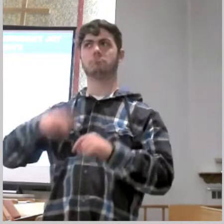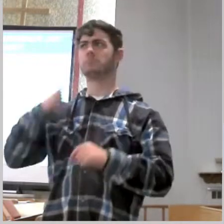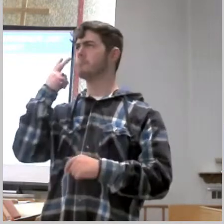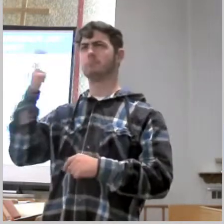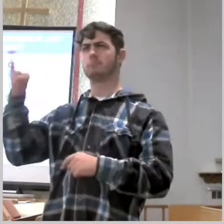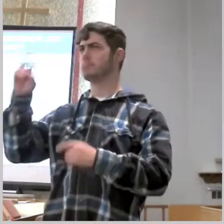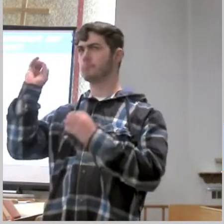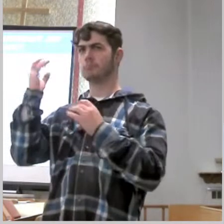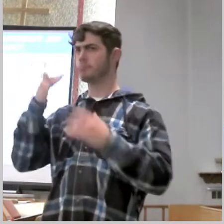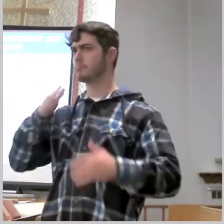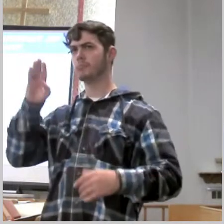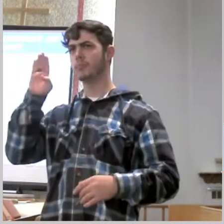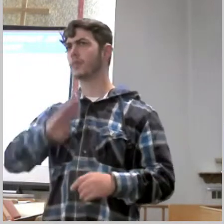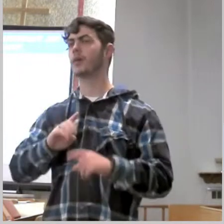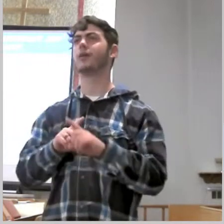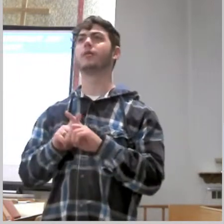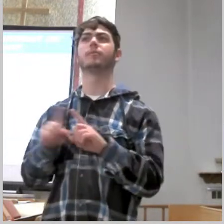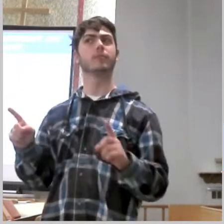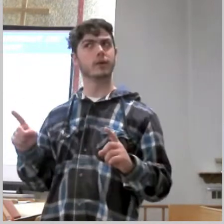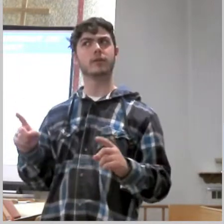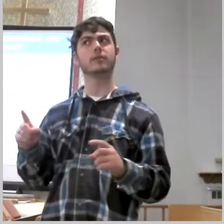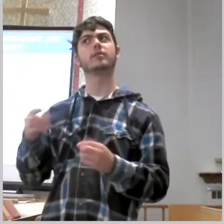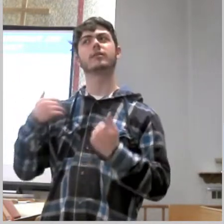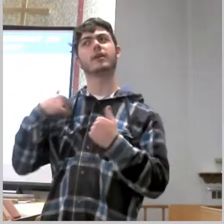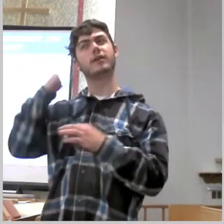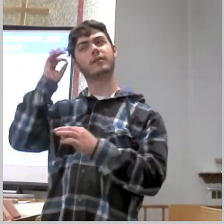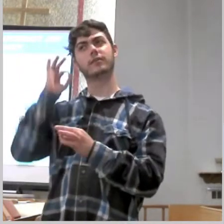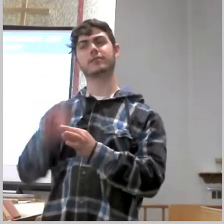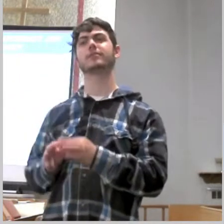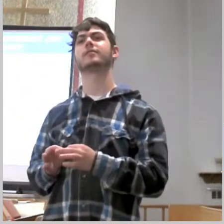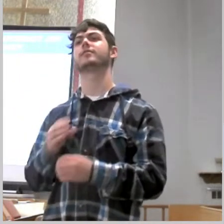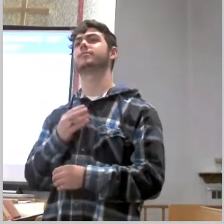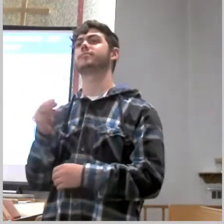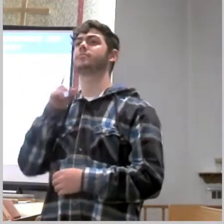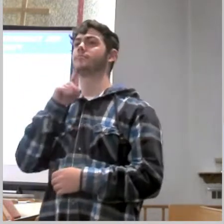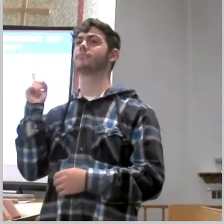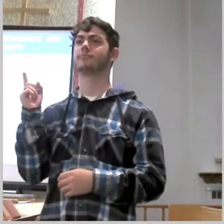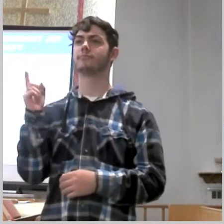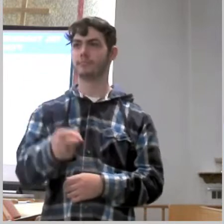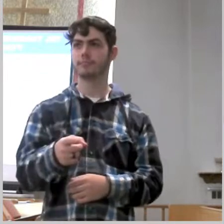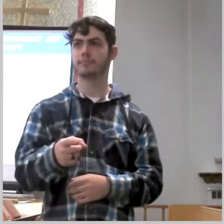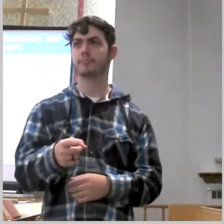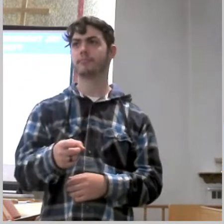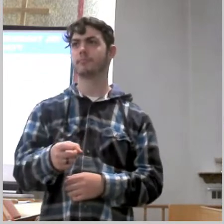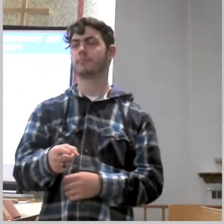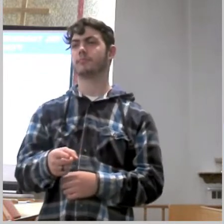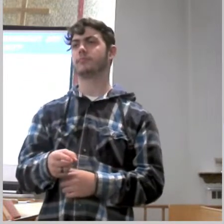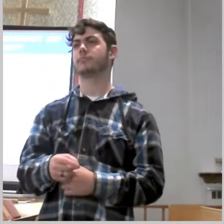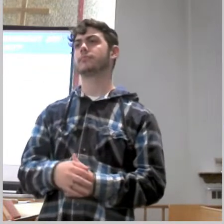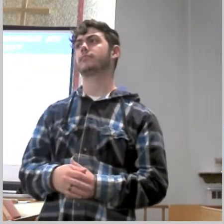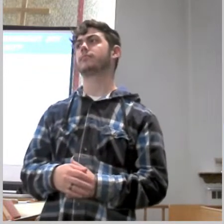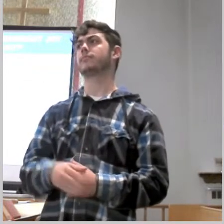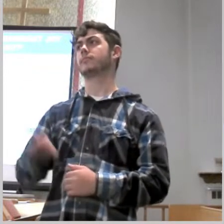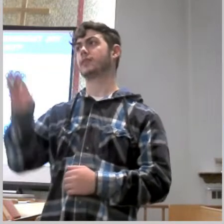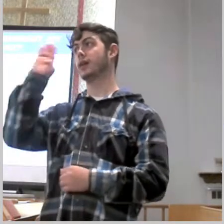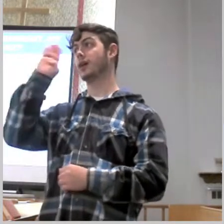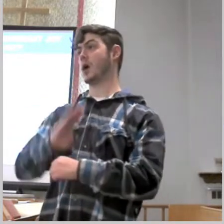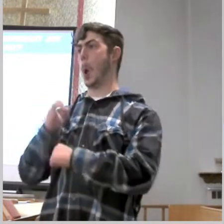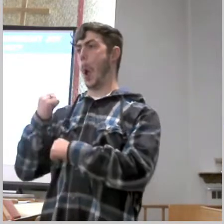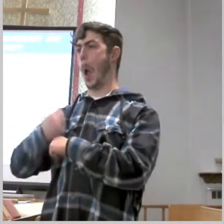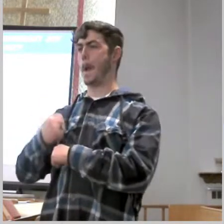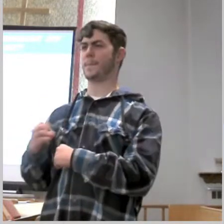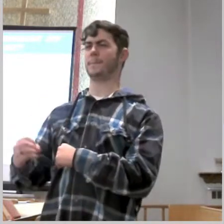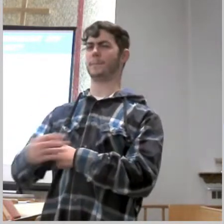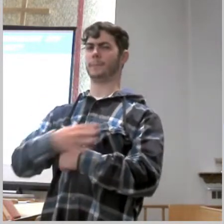God that they were experiencing. So their giving was a testament to God's work in their very own